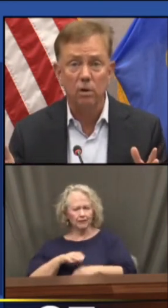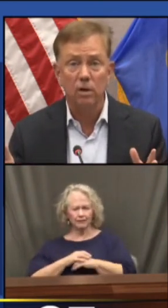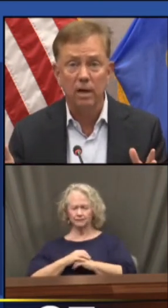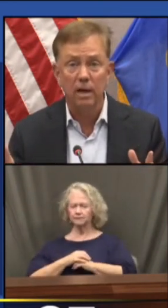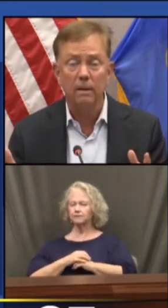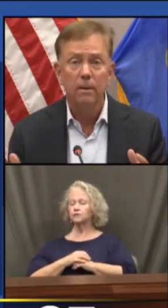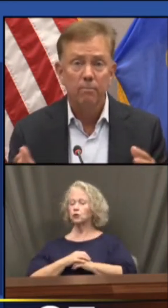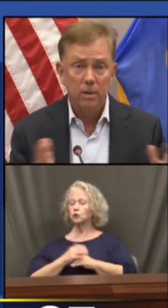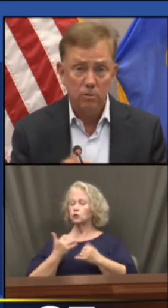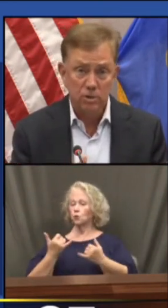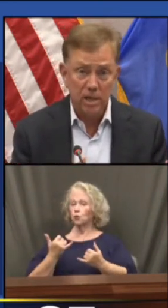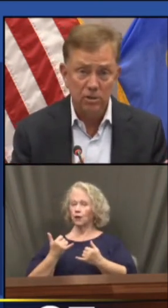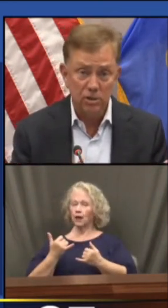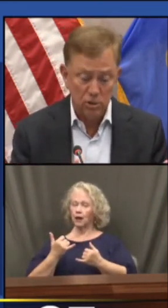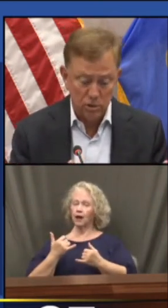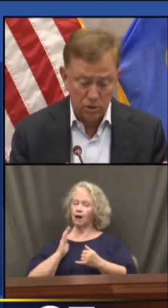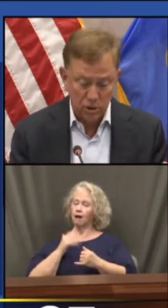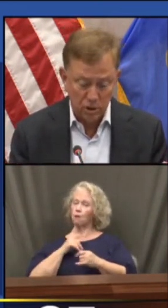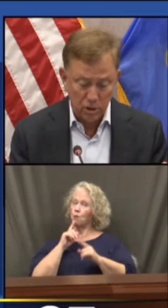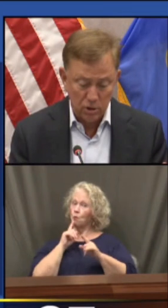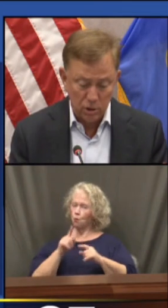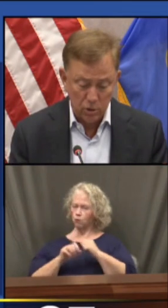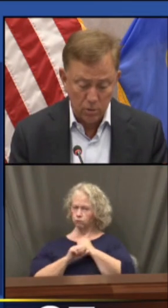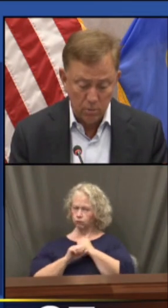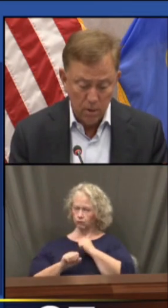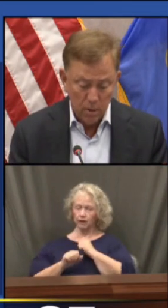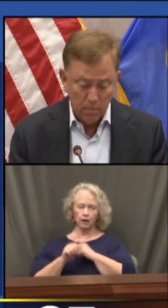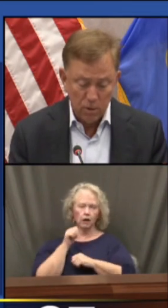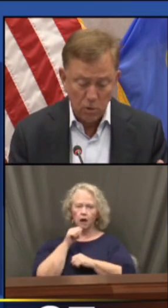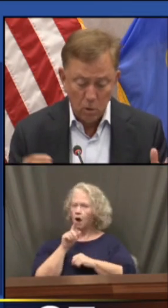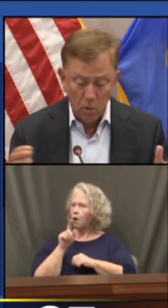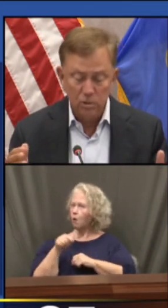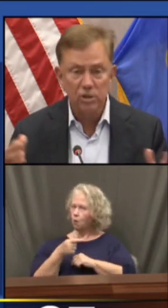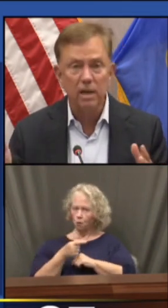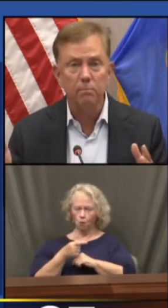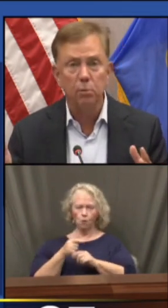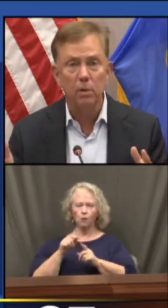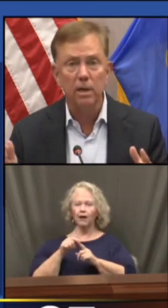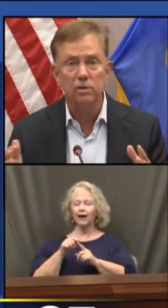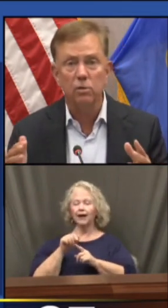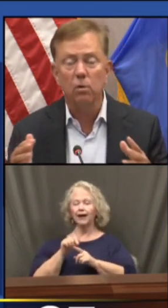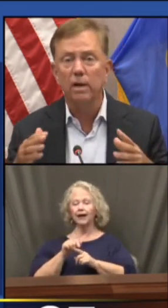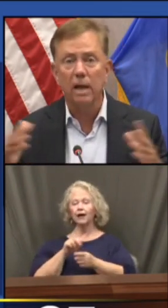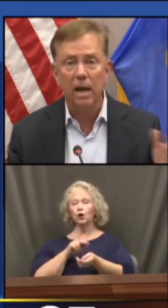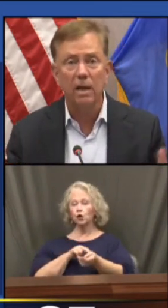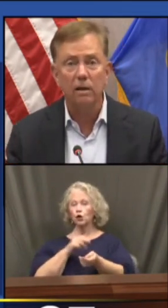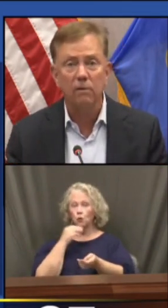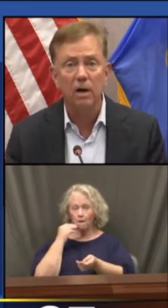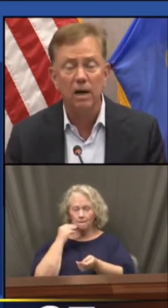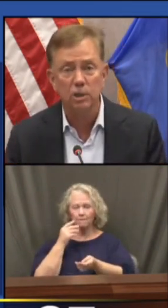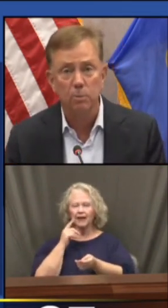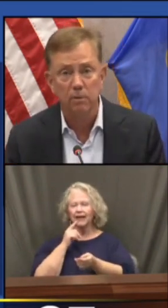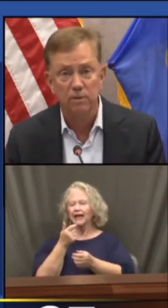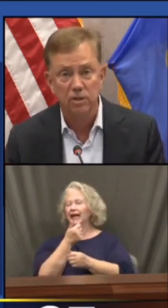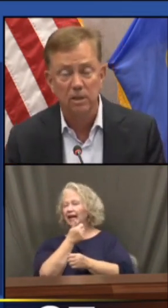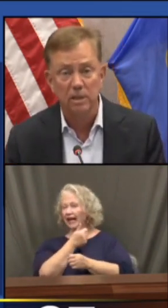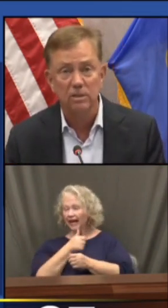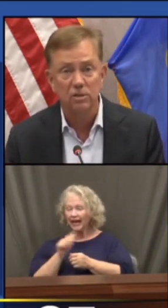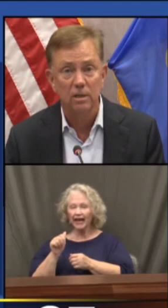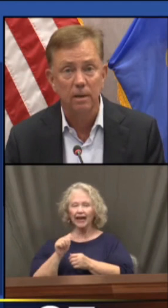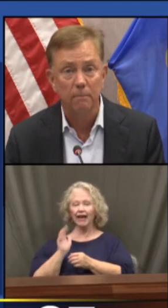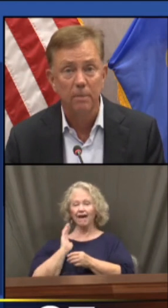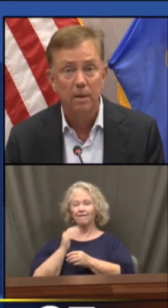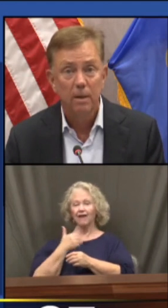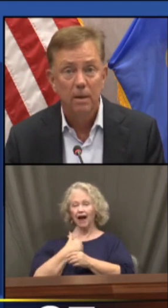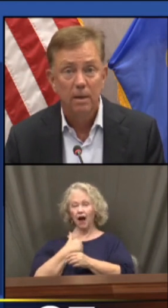executive order today. So it's not just nurses at the nursing home, but it's all state employees who work in any of our hospital